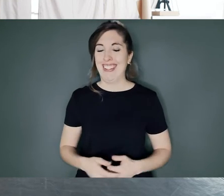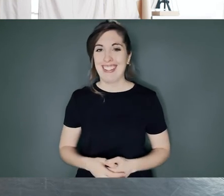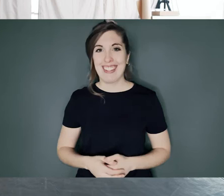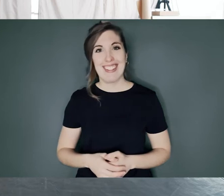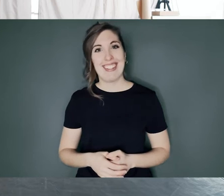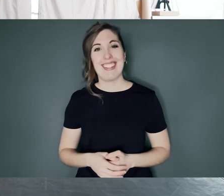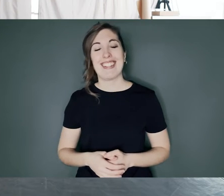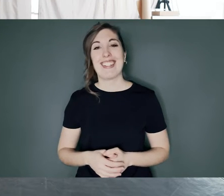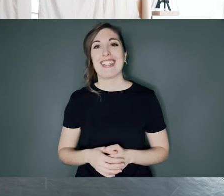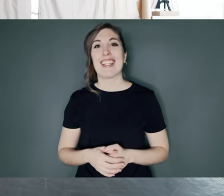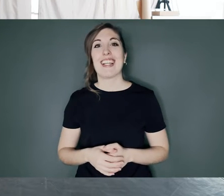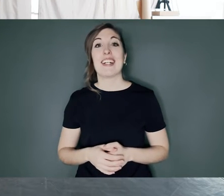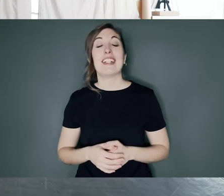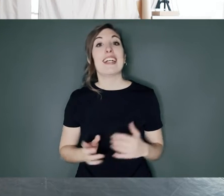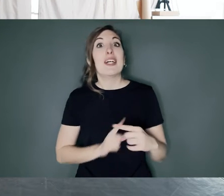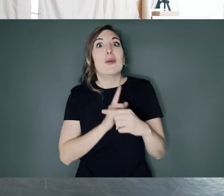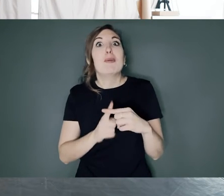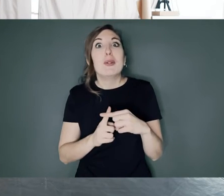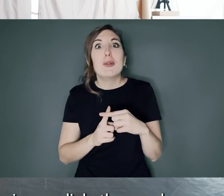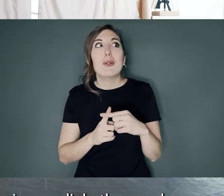explain that very directly, but there is